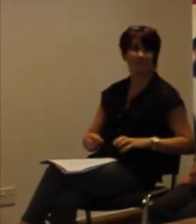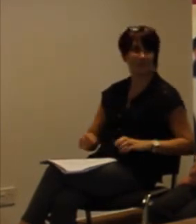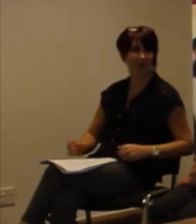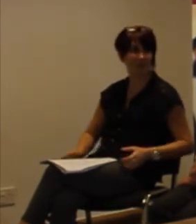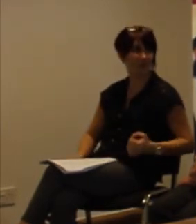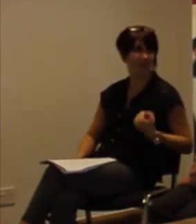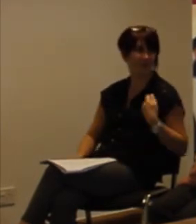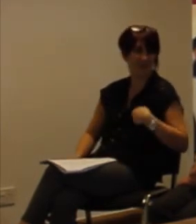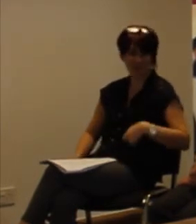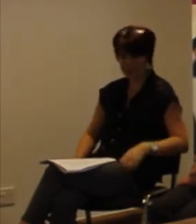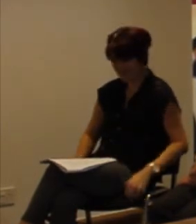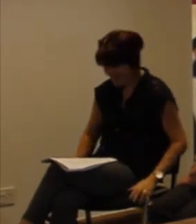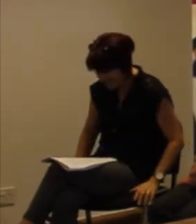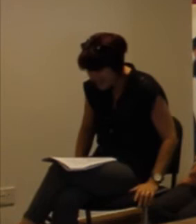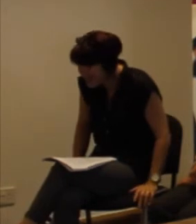Okay.